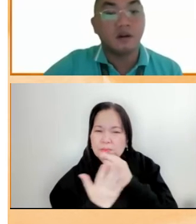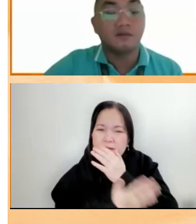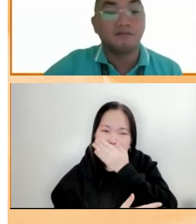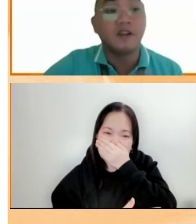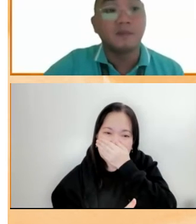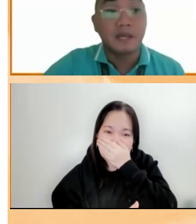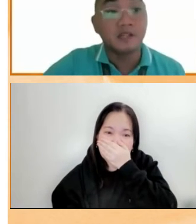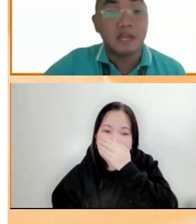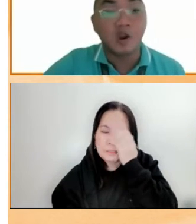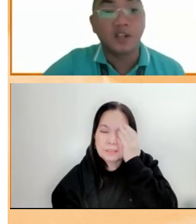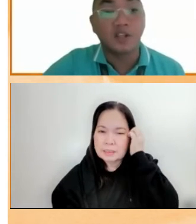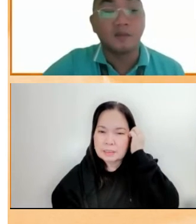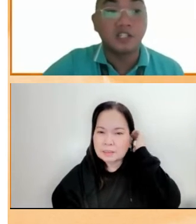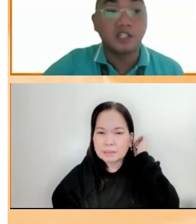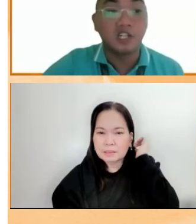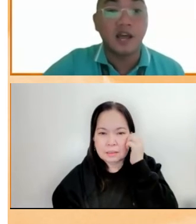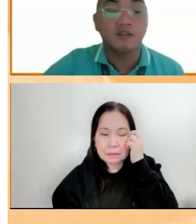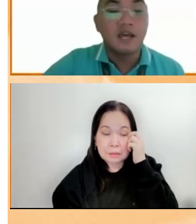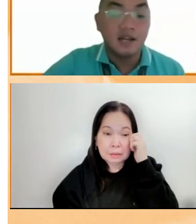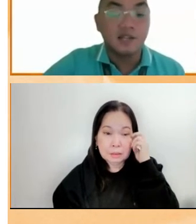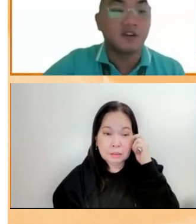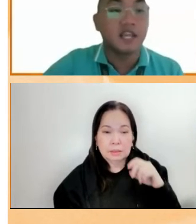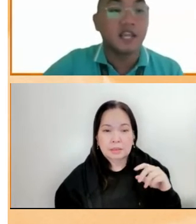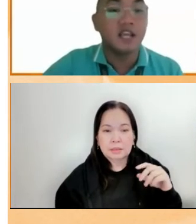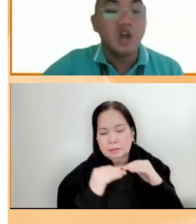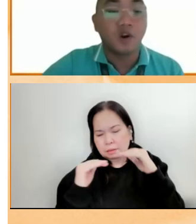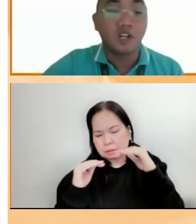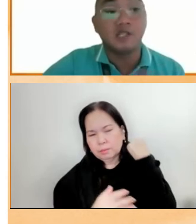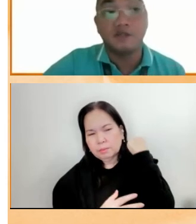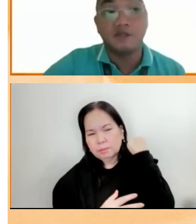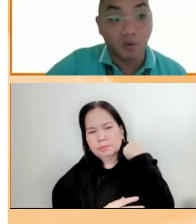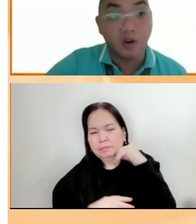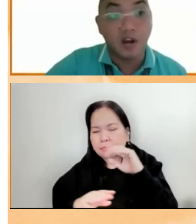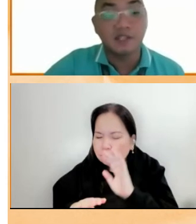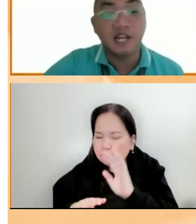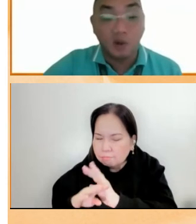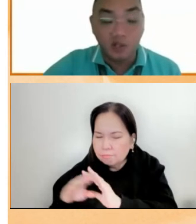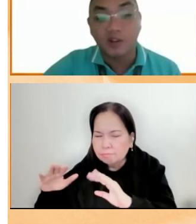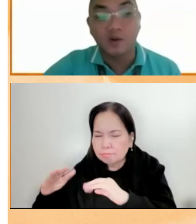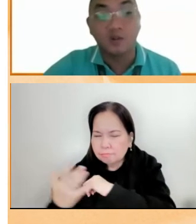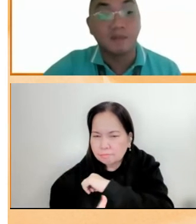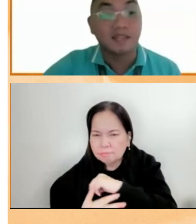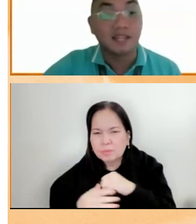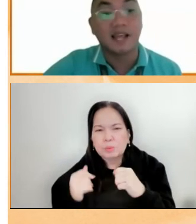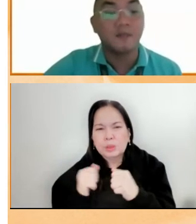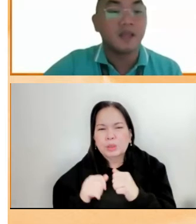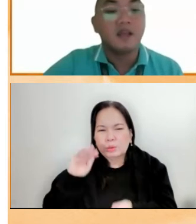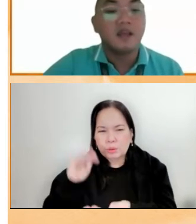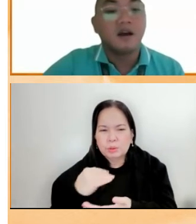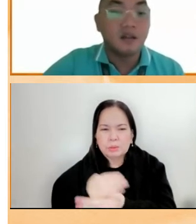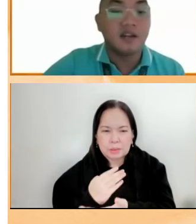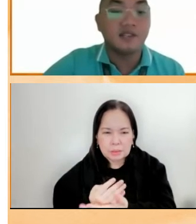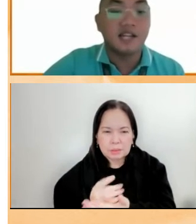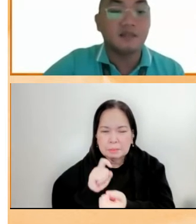given because Philippines, being a low-income country, would have lesser funding for specific programs that would also include mental